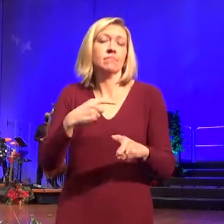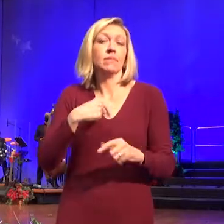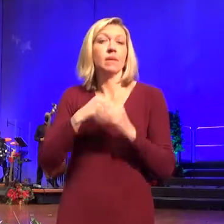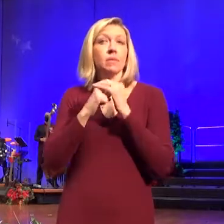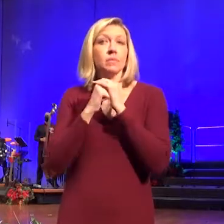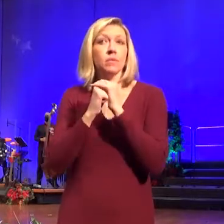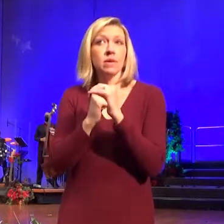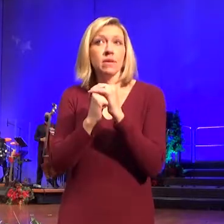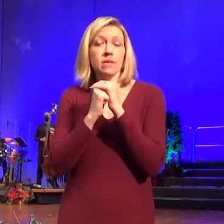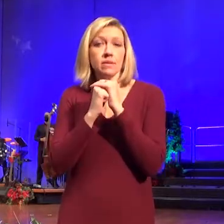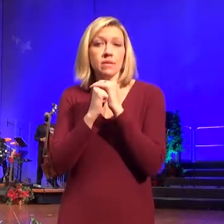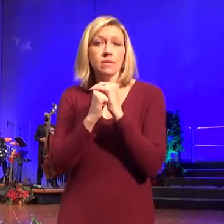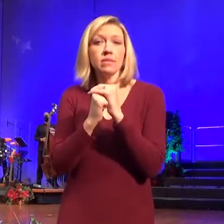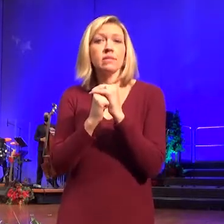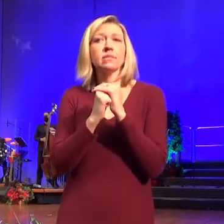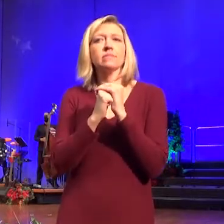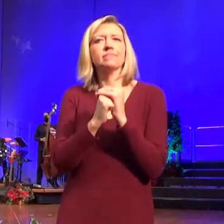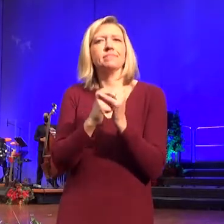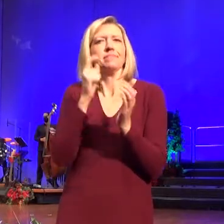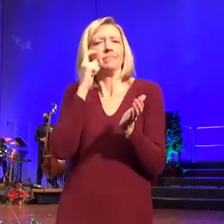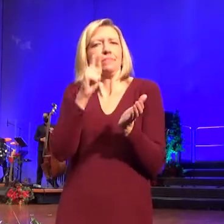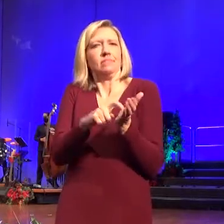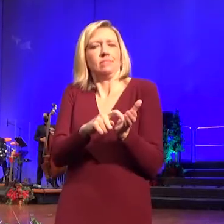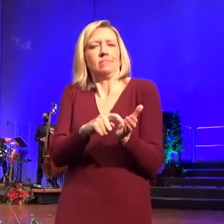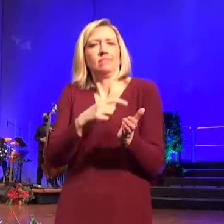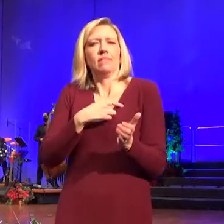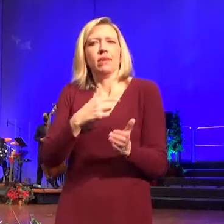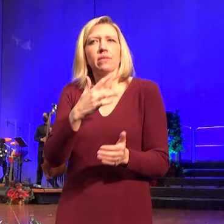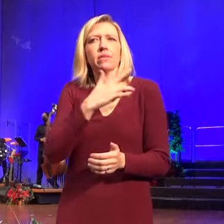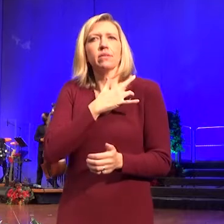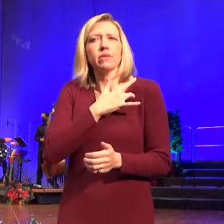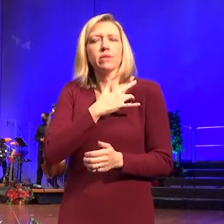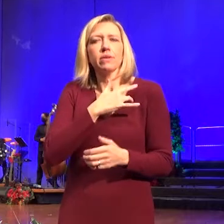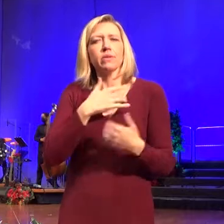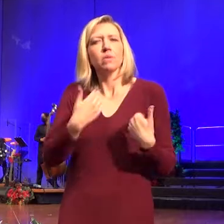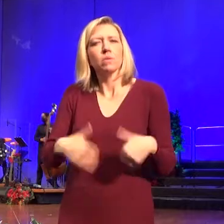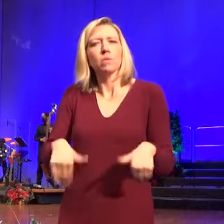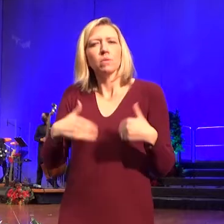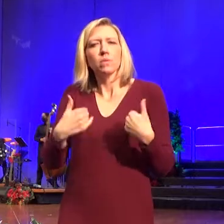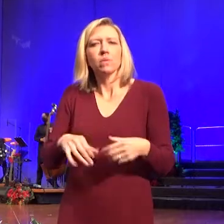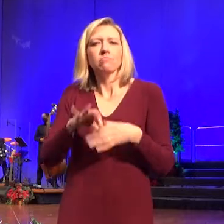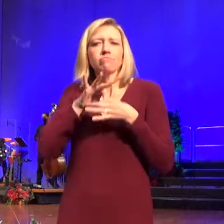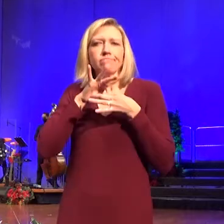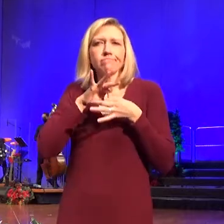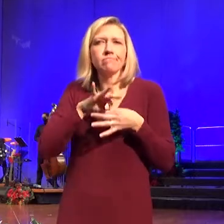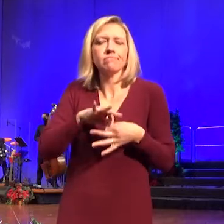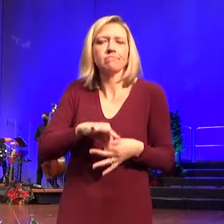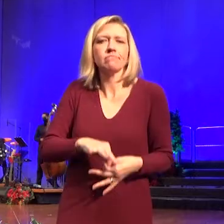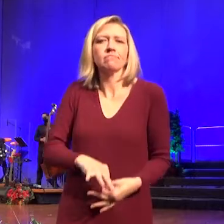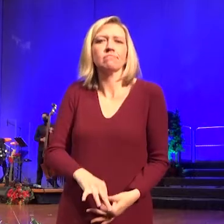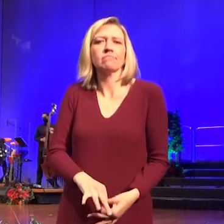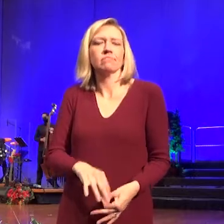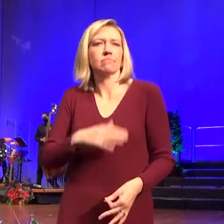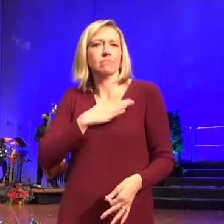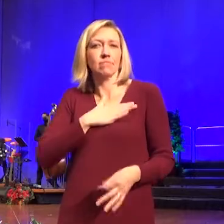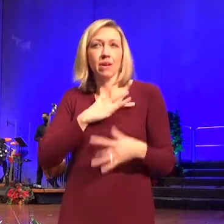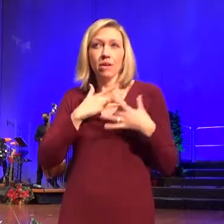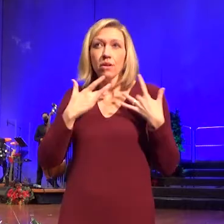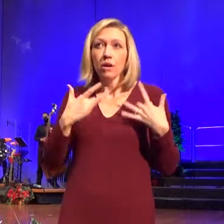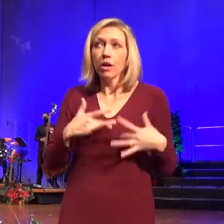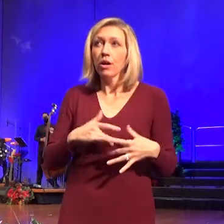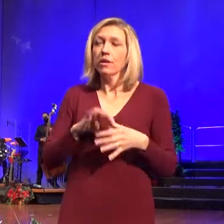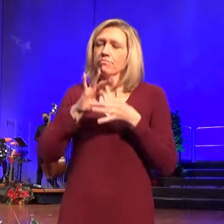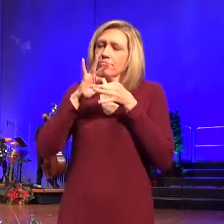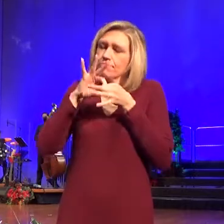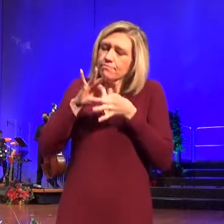pray, I feel my heart go deeper, my